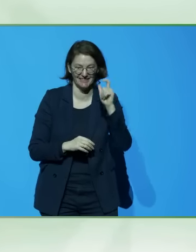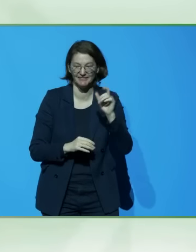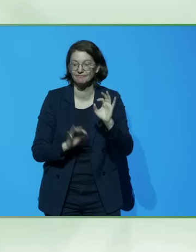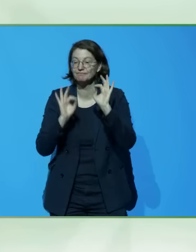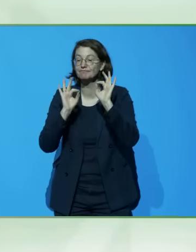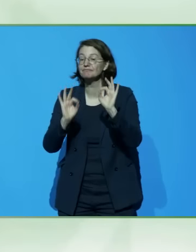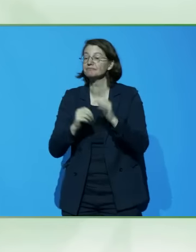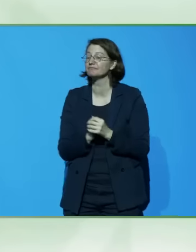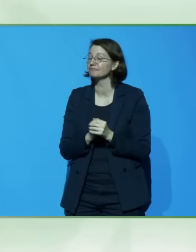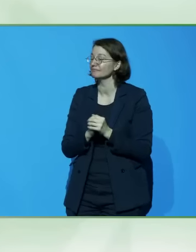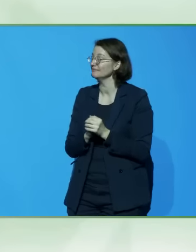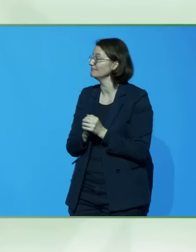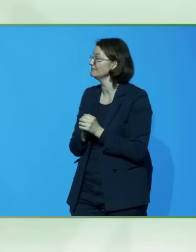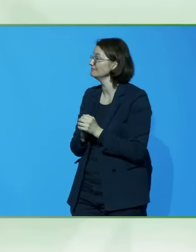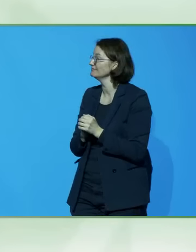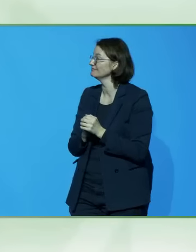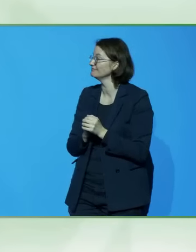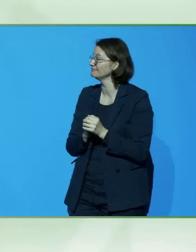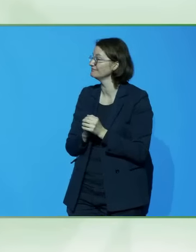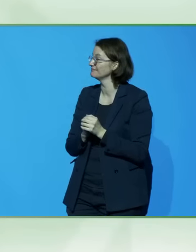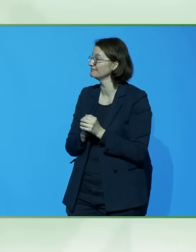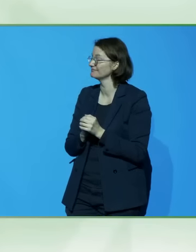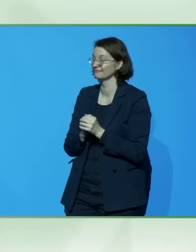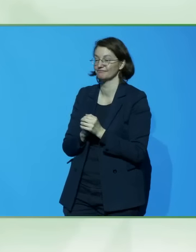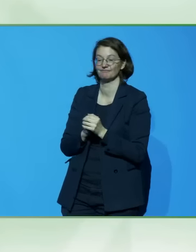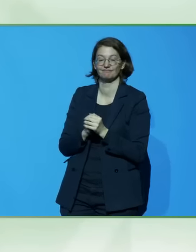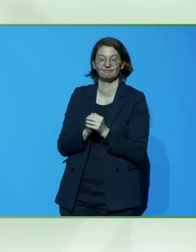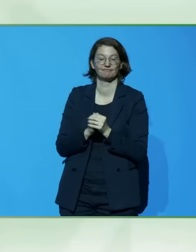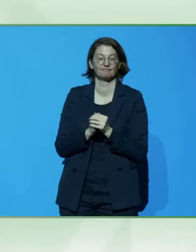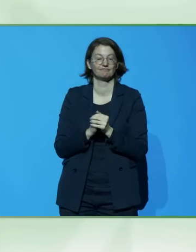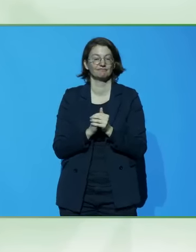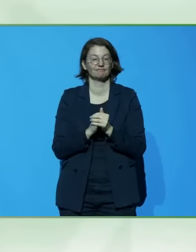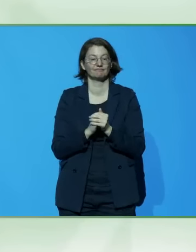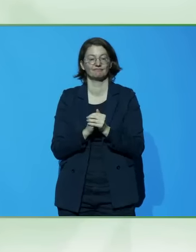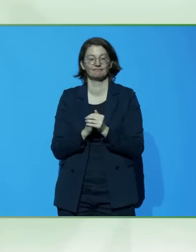So, Emily, Andreas, and Yeti,